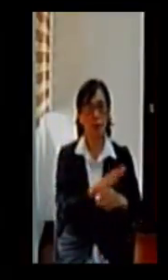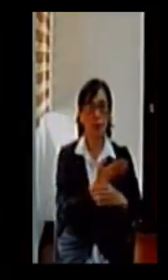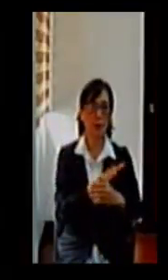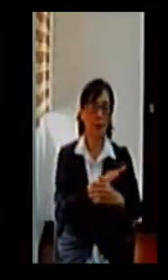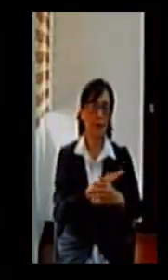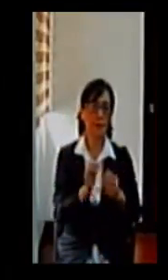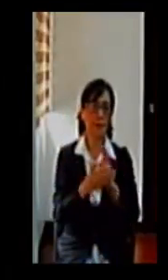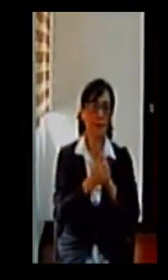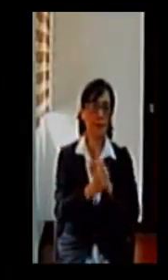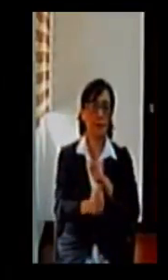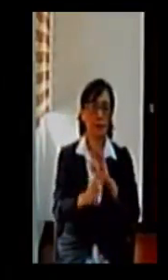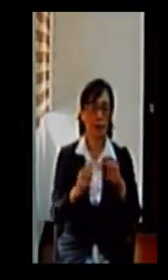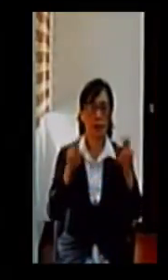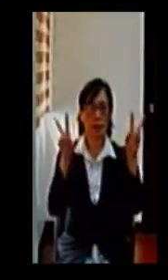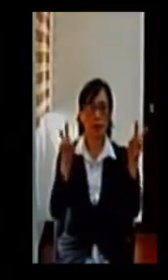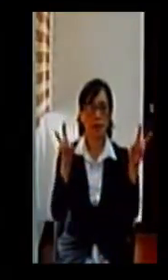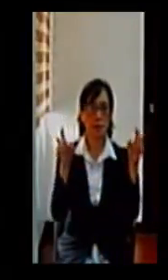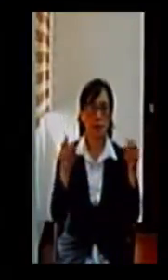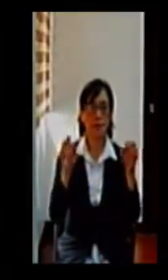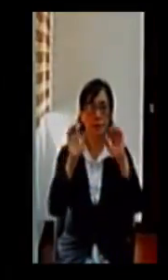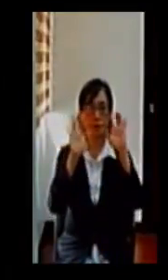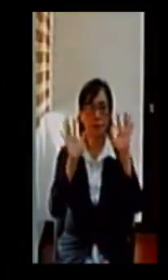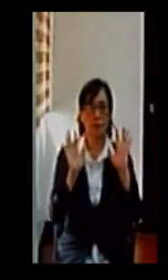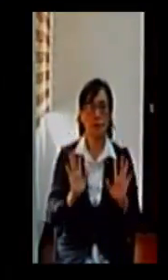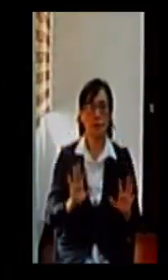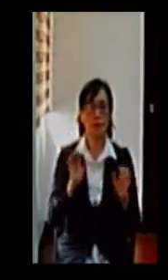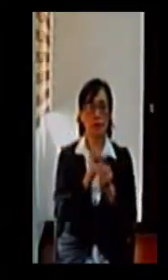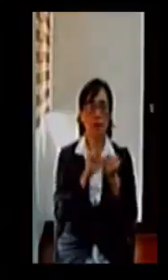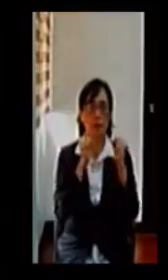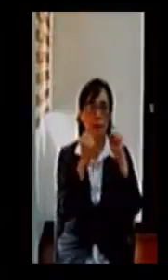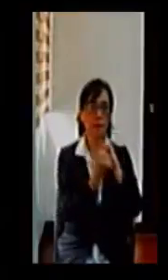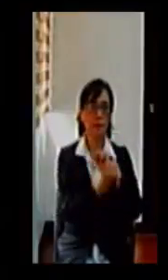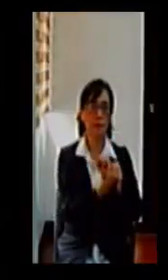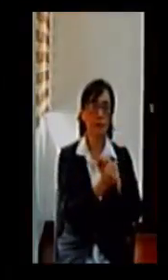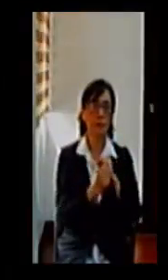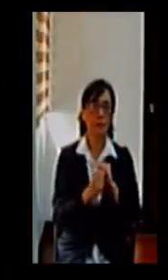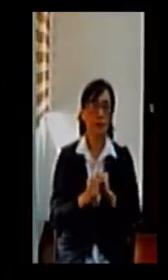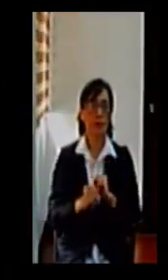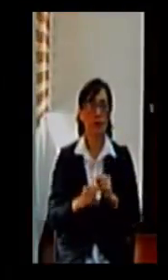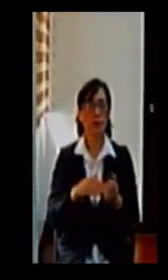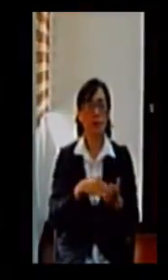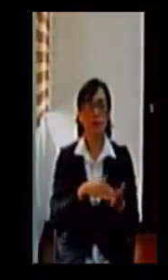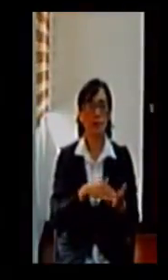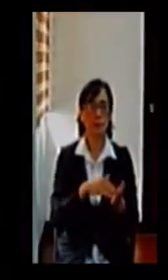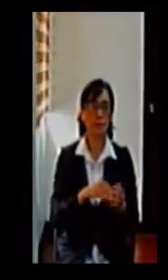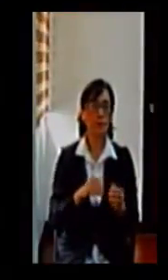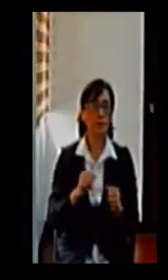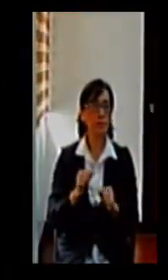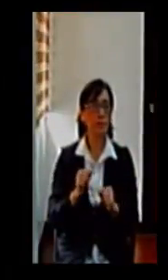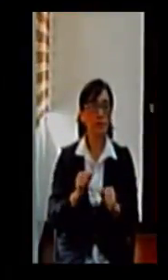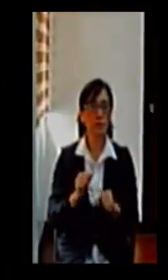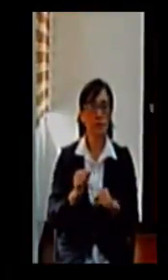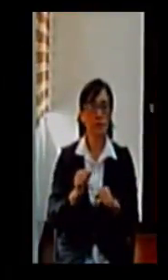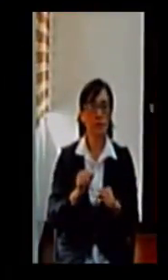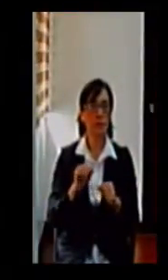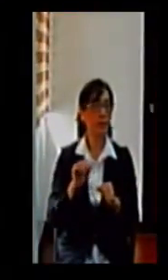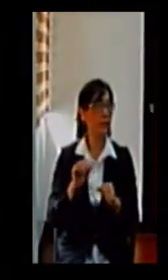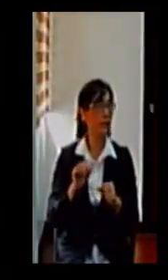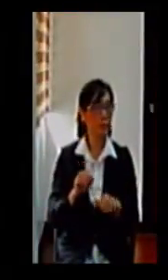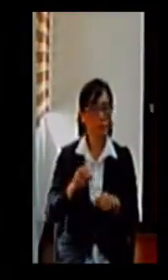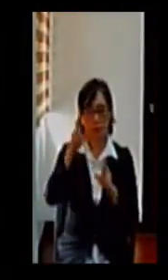expertise on the topic of climate change, vulnerabilities of the Philippine biodiversity. Dr. Malyari, please.